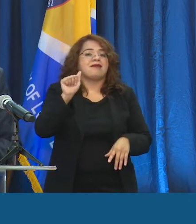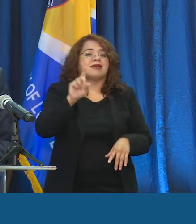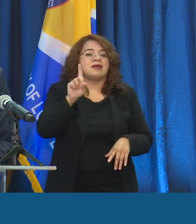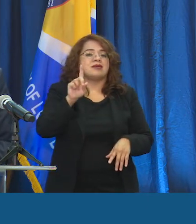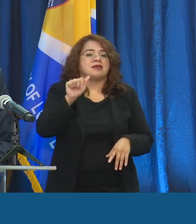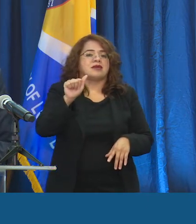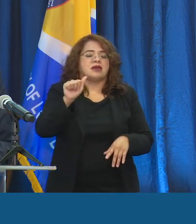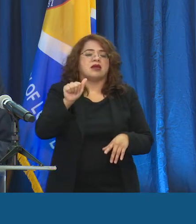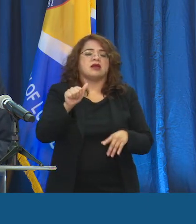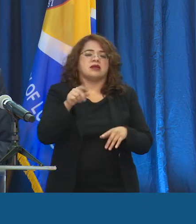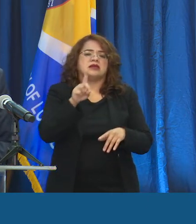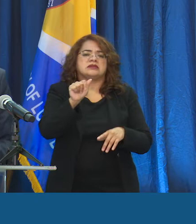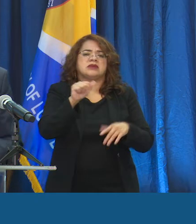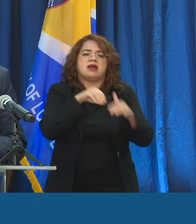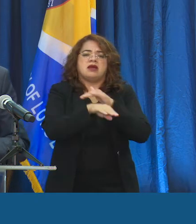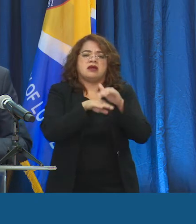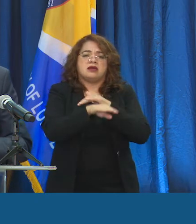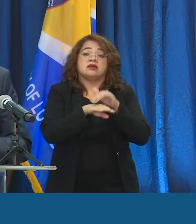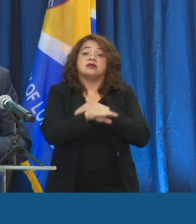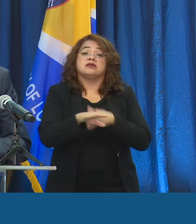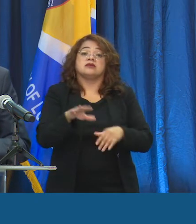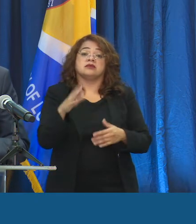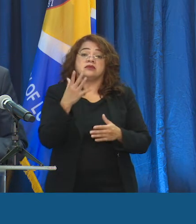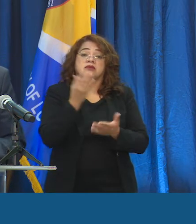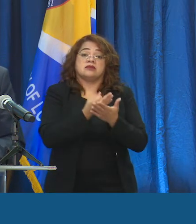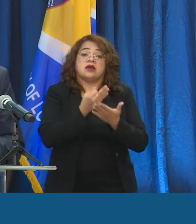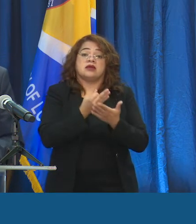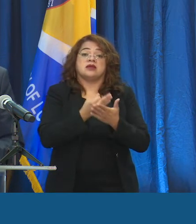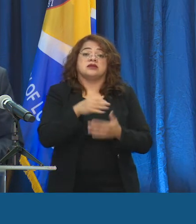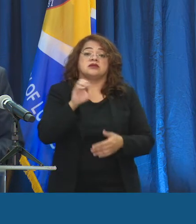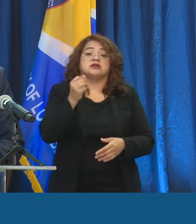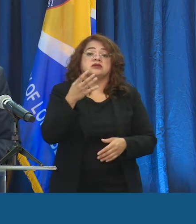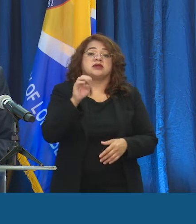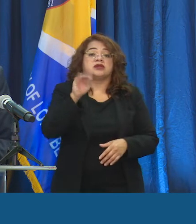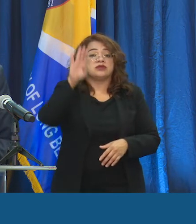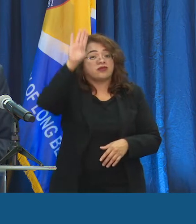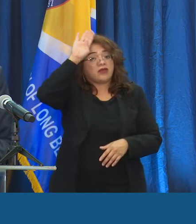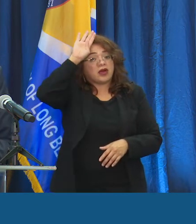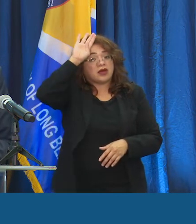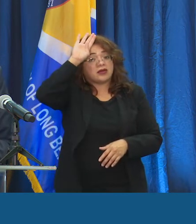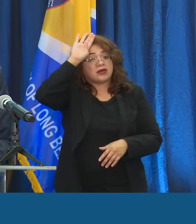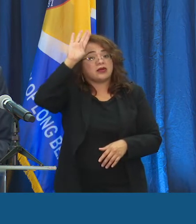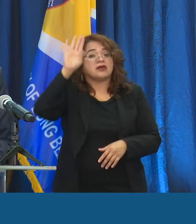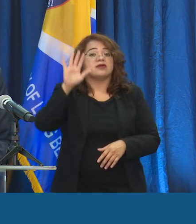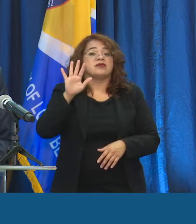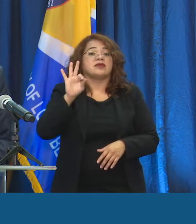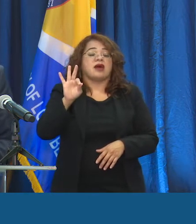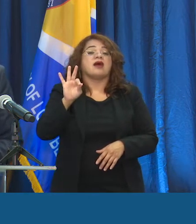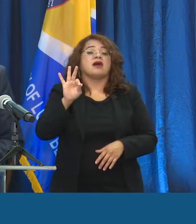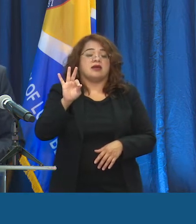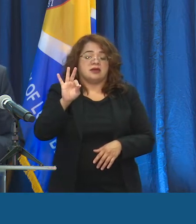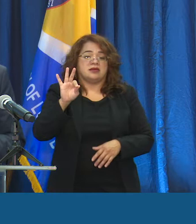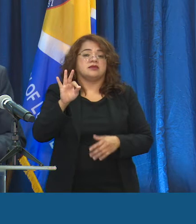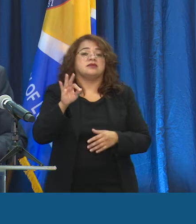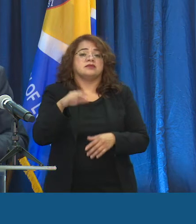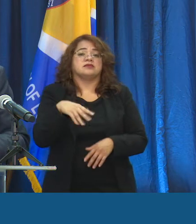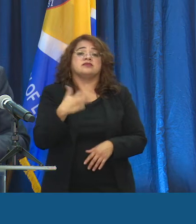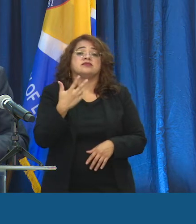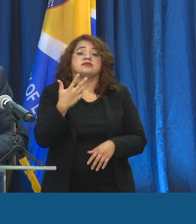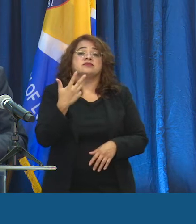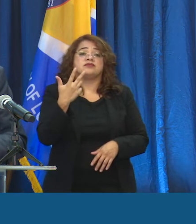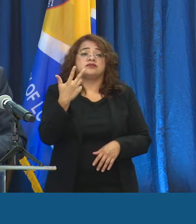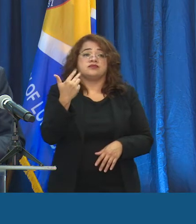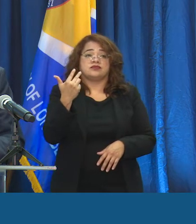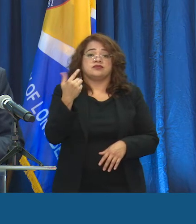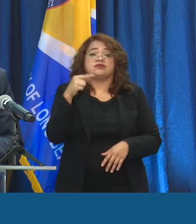Fire Station 9, and we're doing energy efficiency improvements. And of that money, about $18.5 million is a